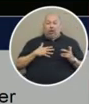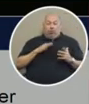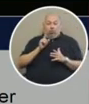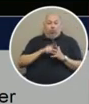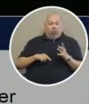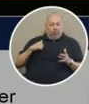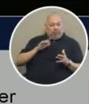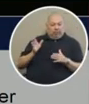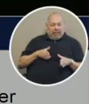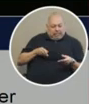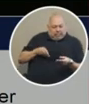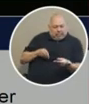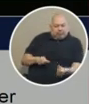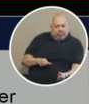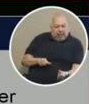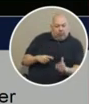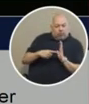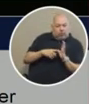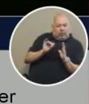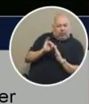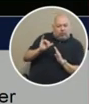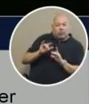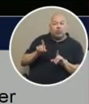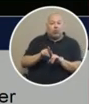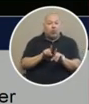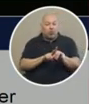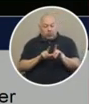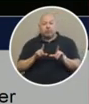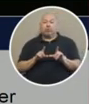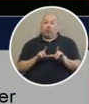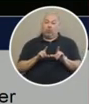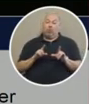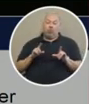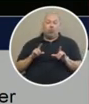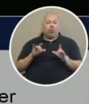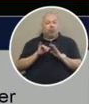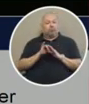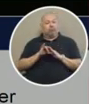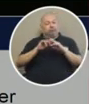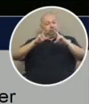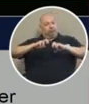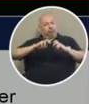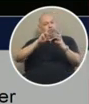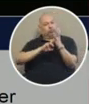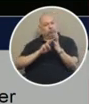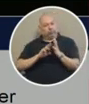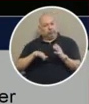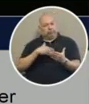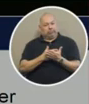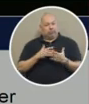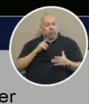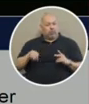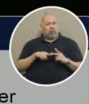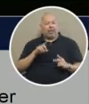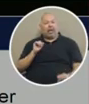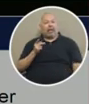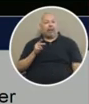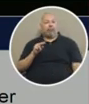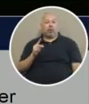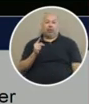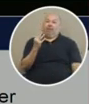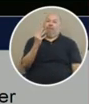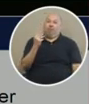side. And so we want to bring that back as a comprehensive analysis. And so we're scheduled on April 14th to bring back the second